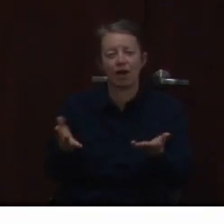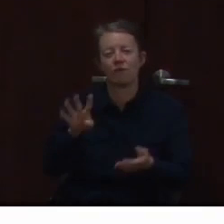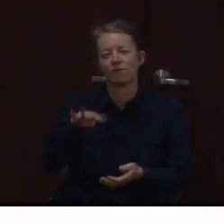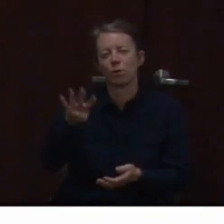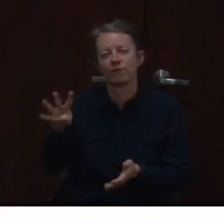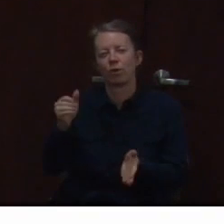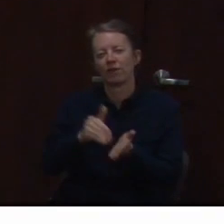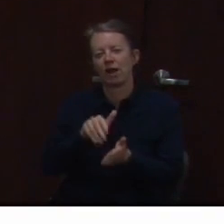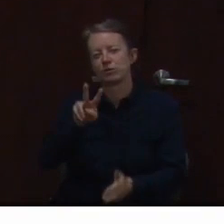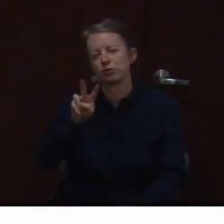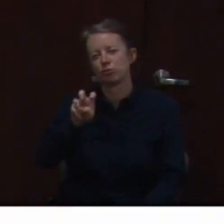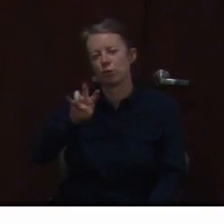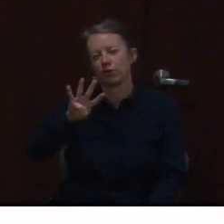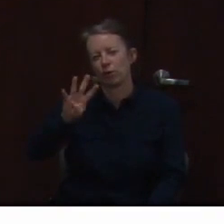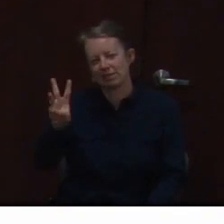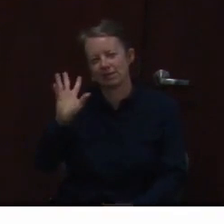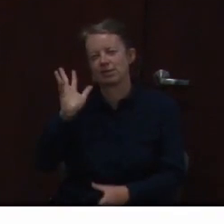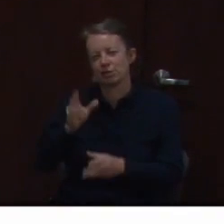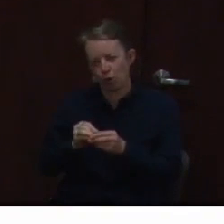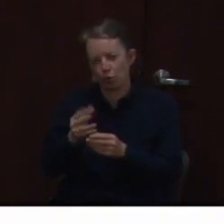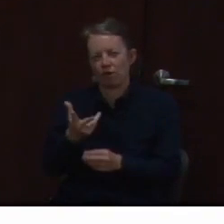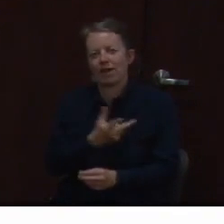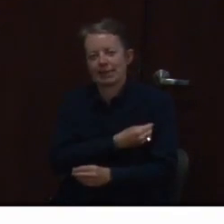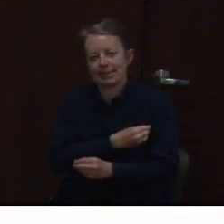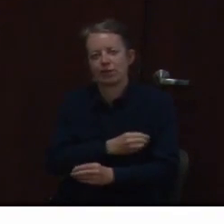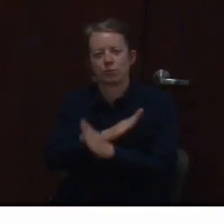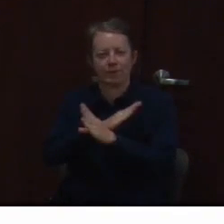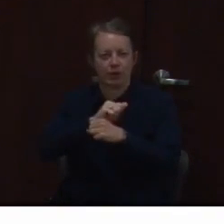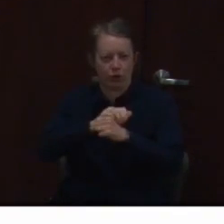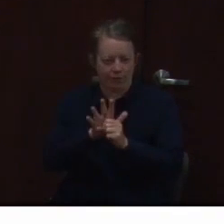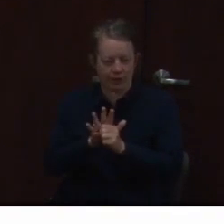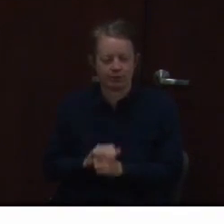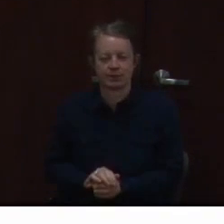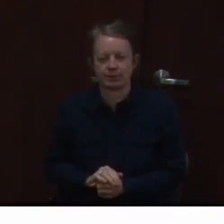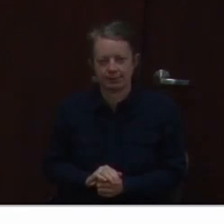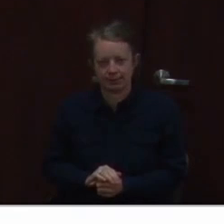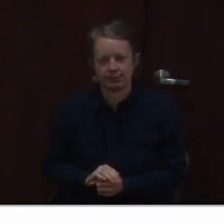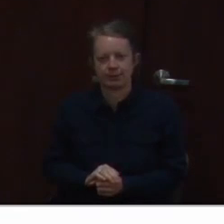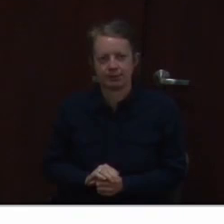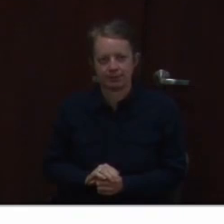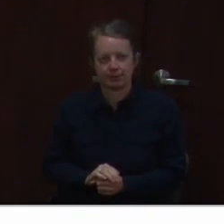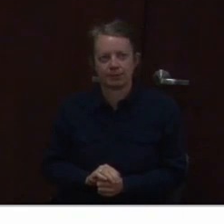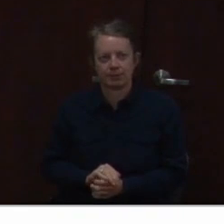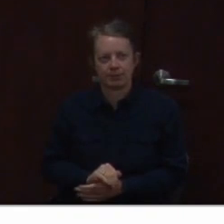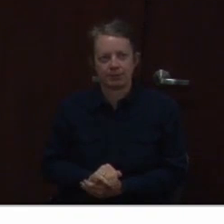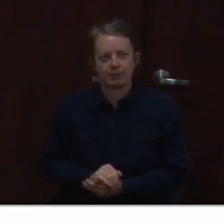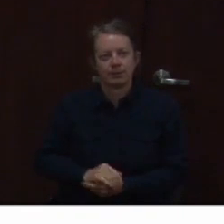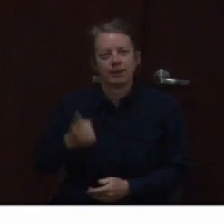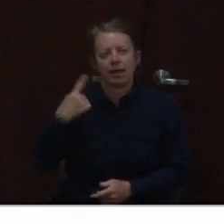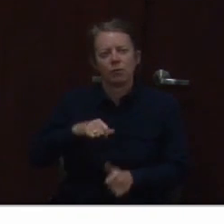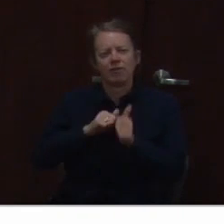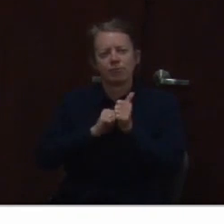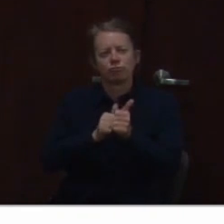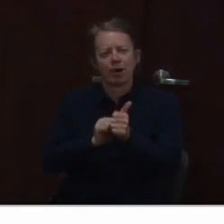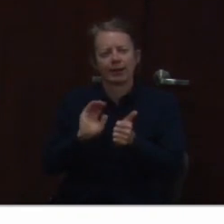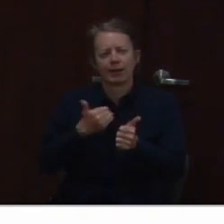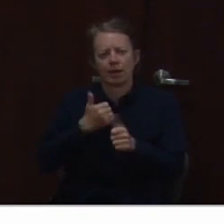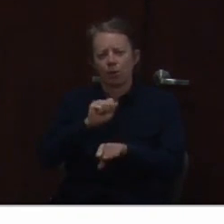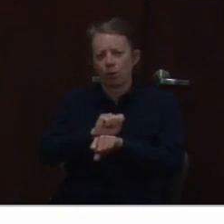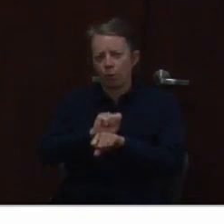44,246 total vaccinations, and we have been tracking our equity